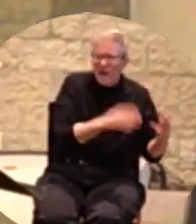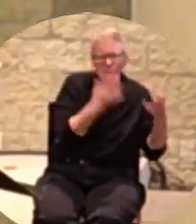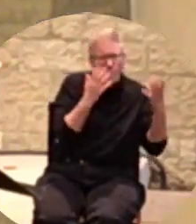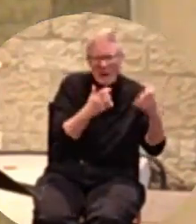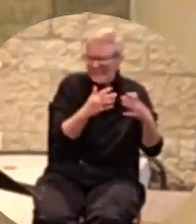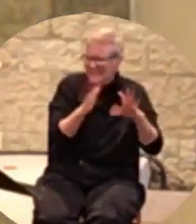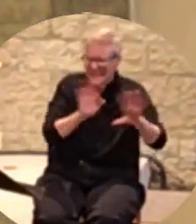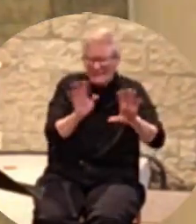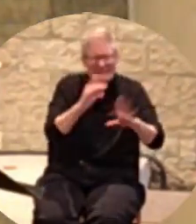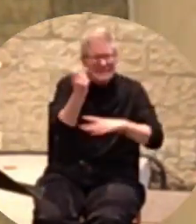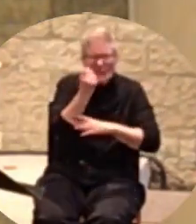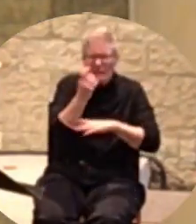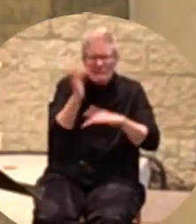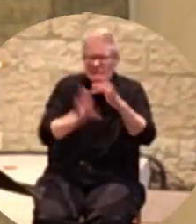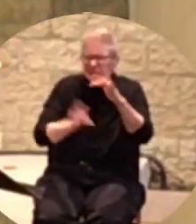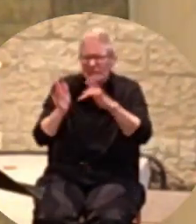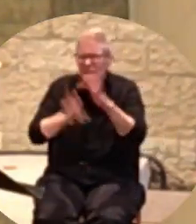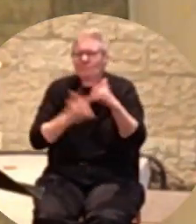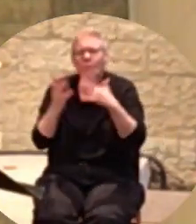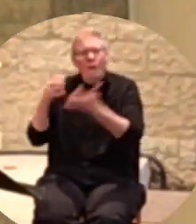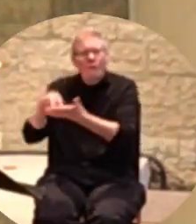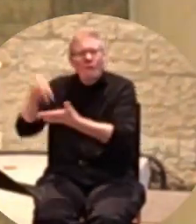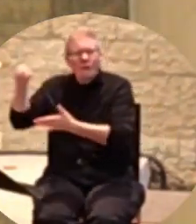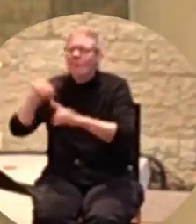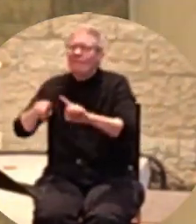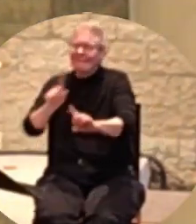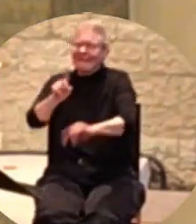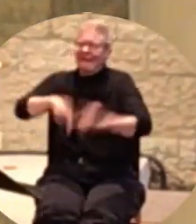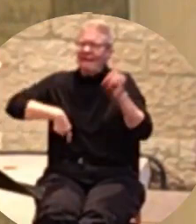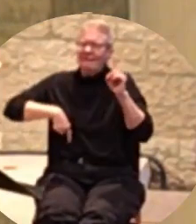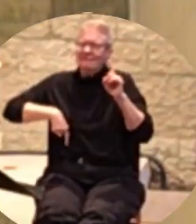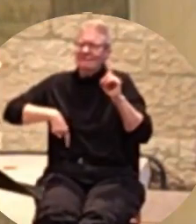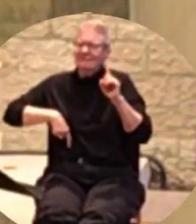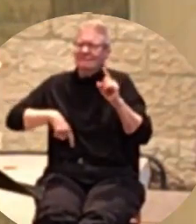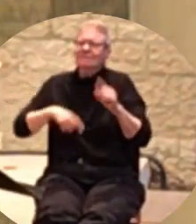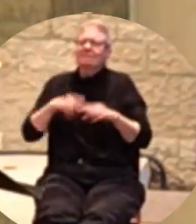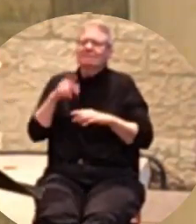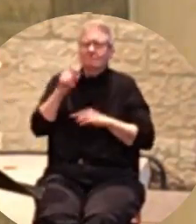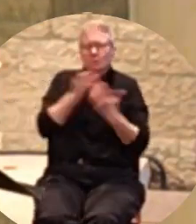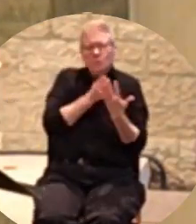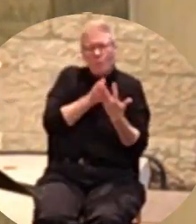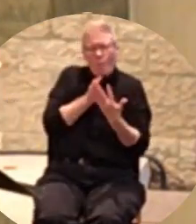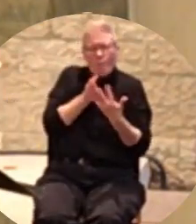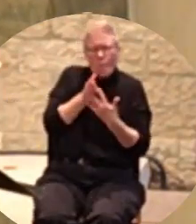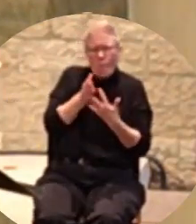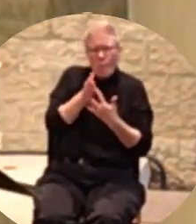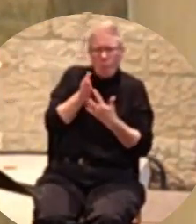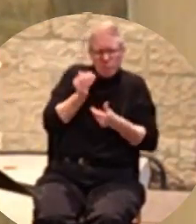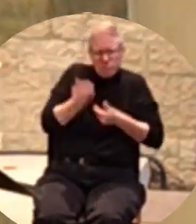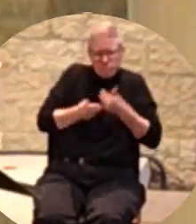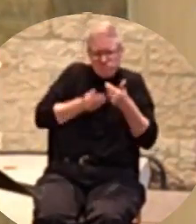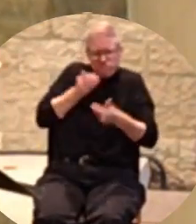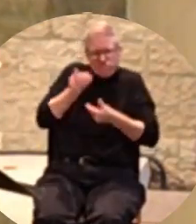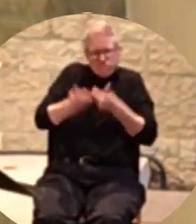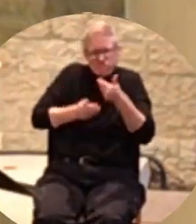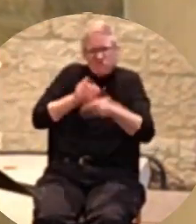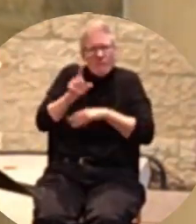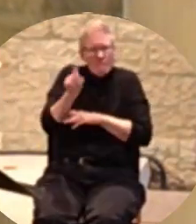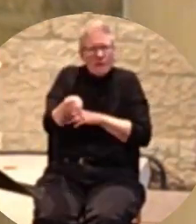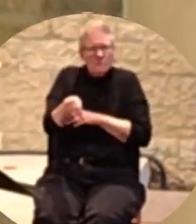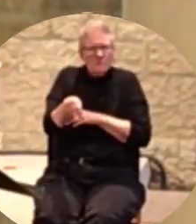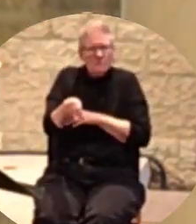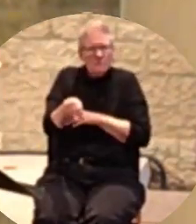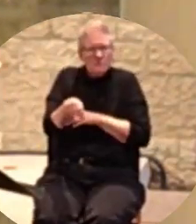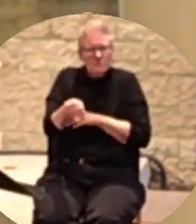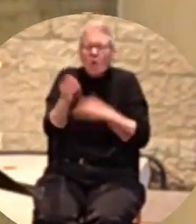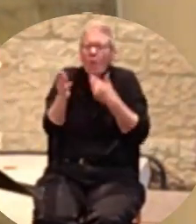same time, my dear friends, we cannot. We cannot. It is absolutely whatever